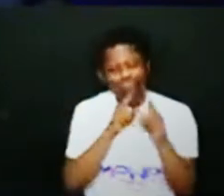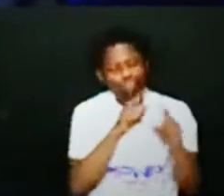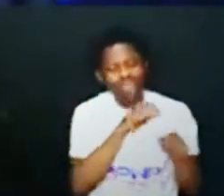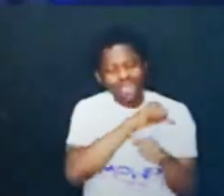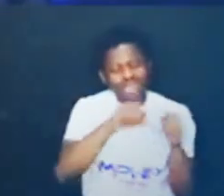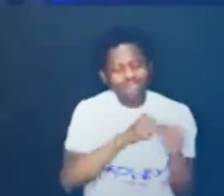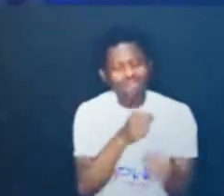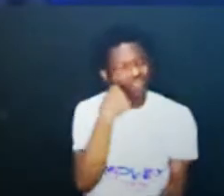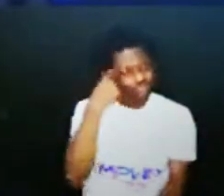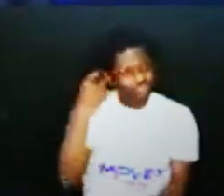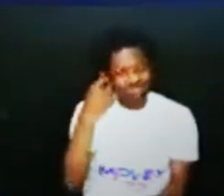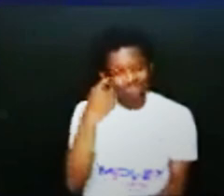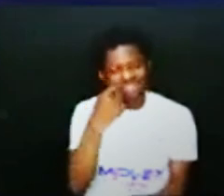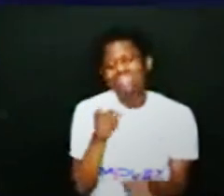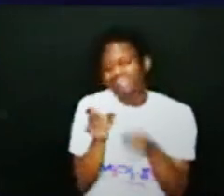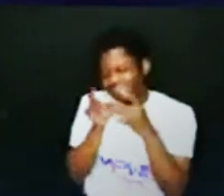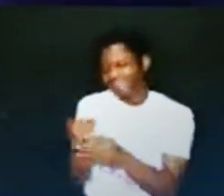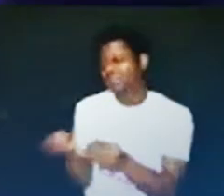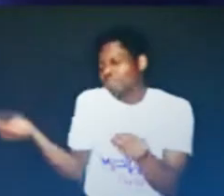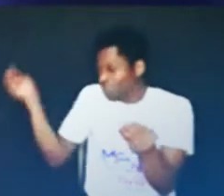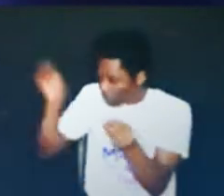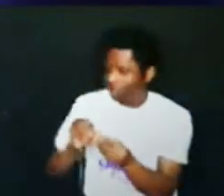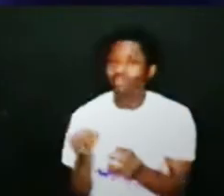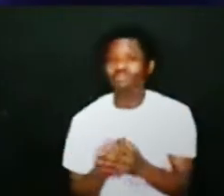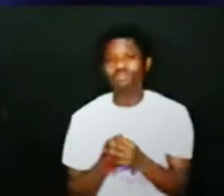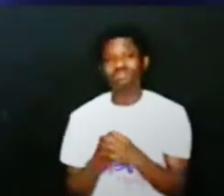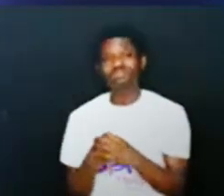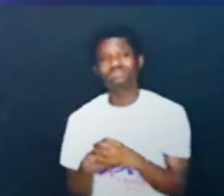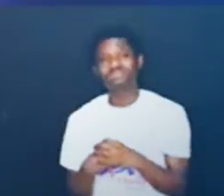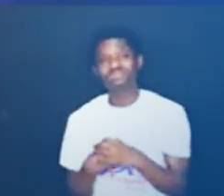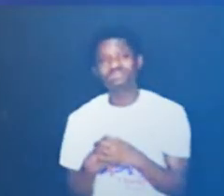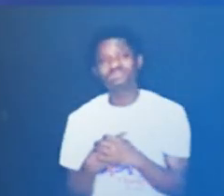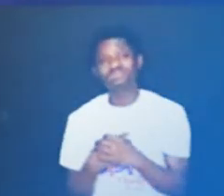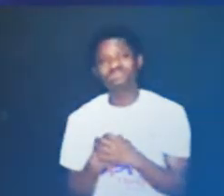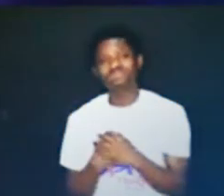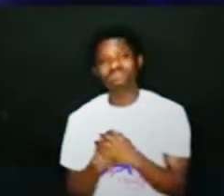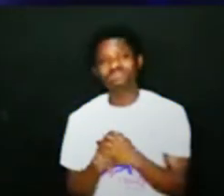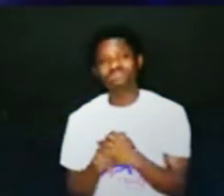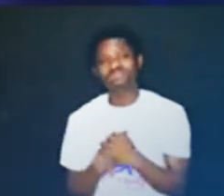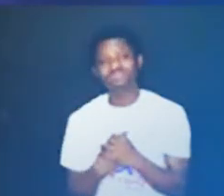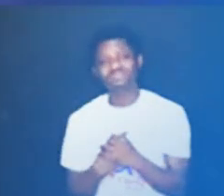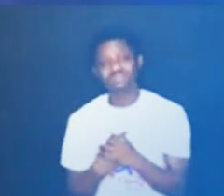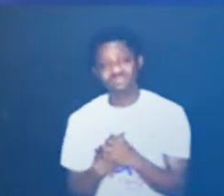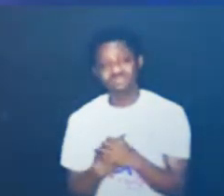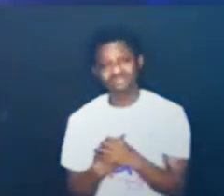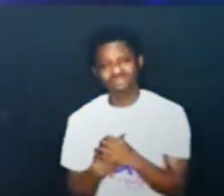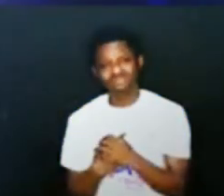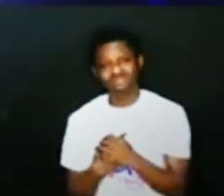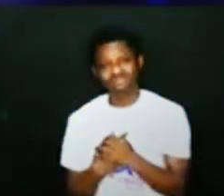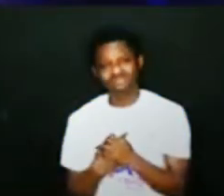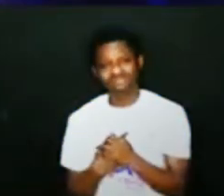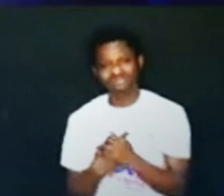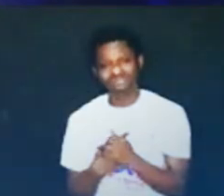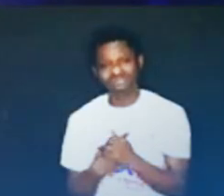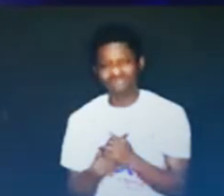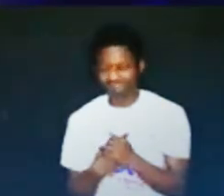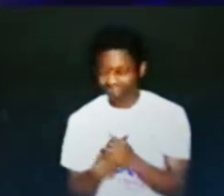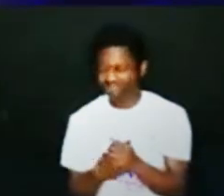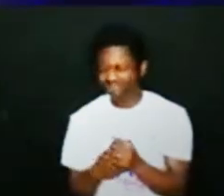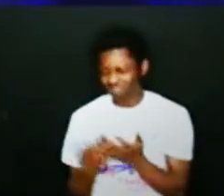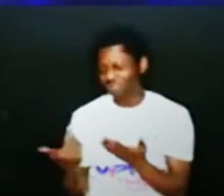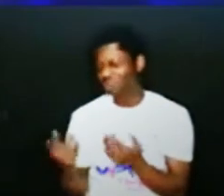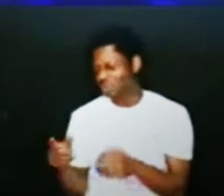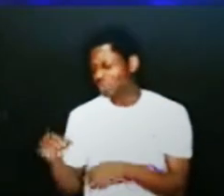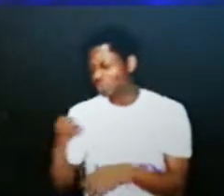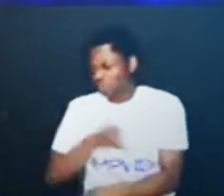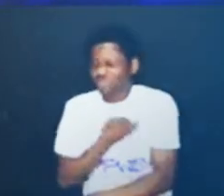He said to them, he's going to open up. But he's a small boy. But you are grown, so don't open up too much